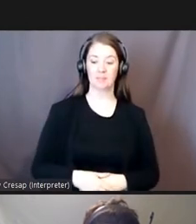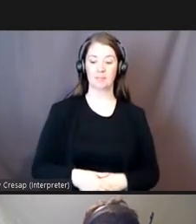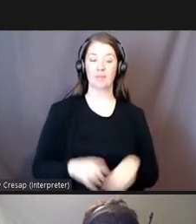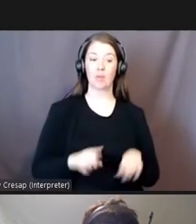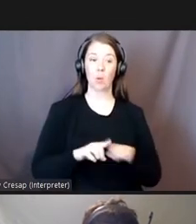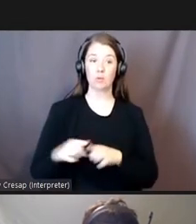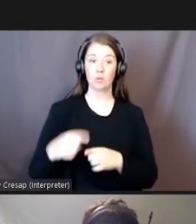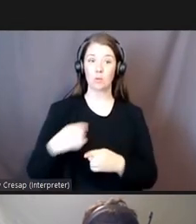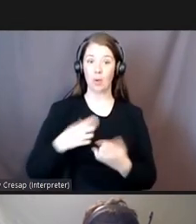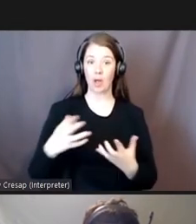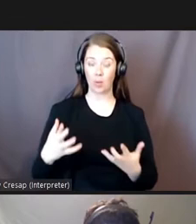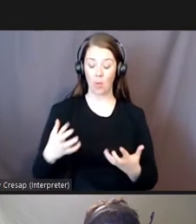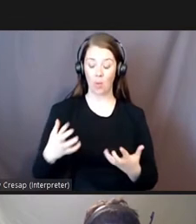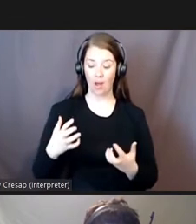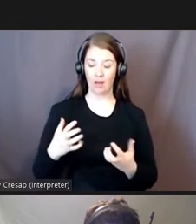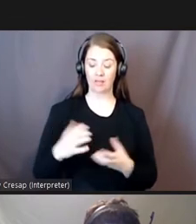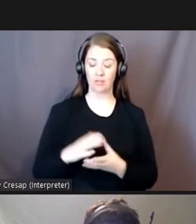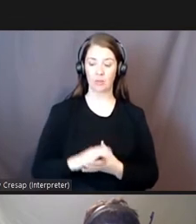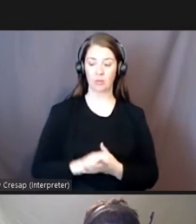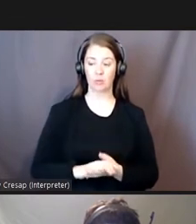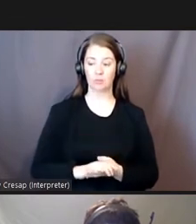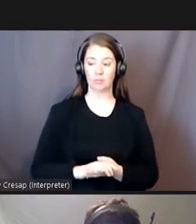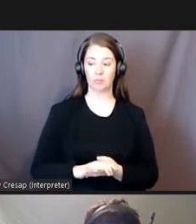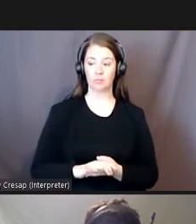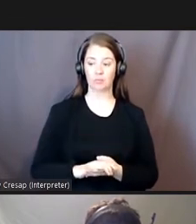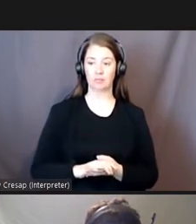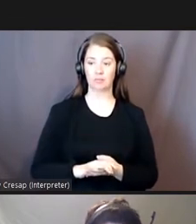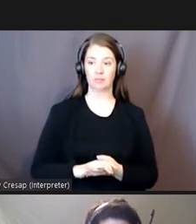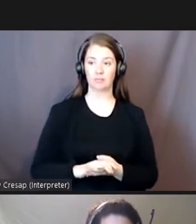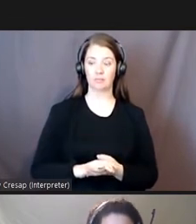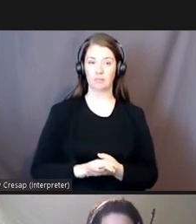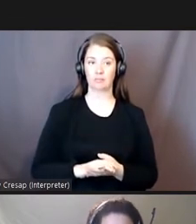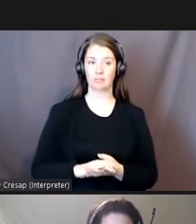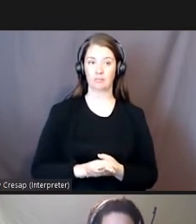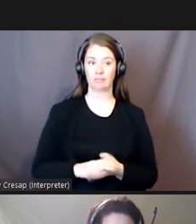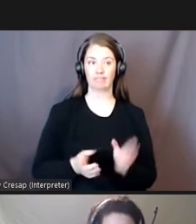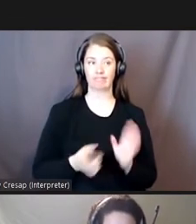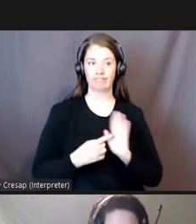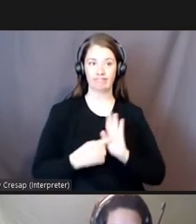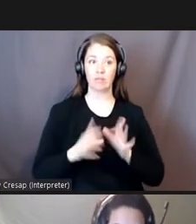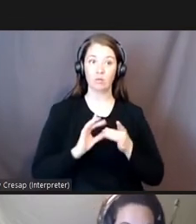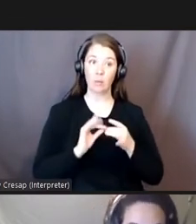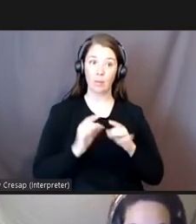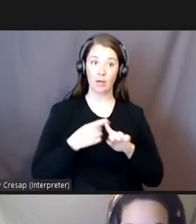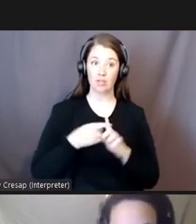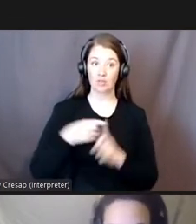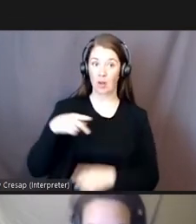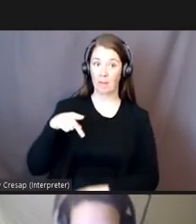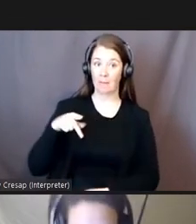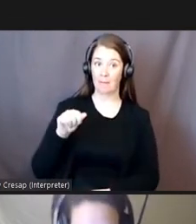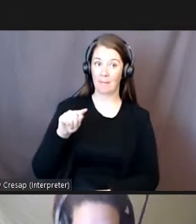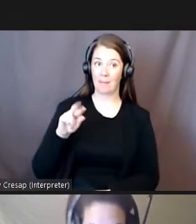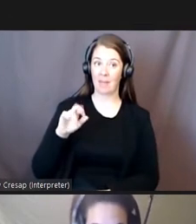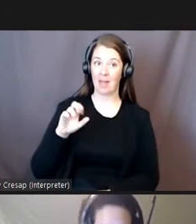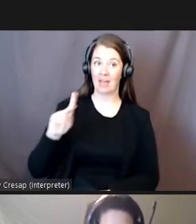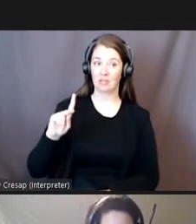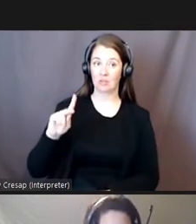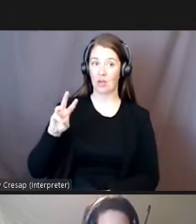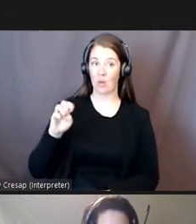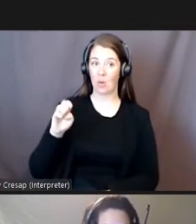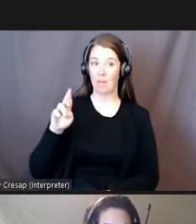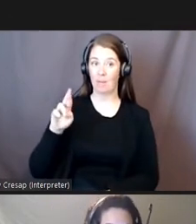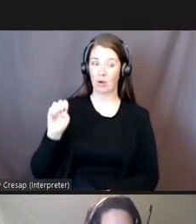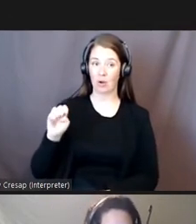to bring remarks from Patrick Weber, CGB's chief,